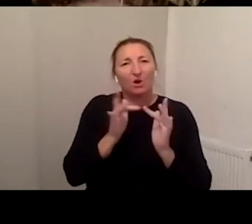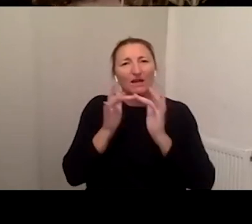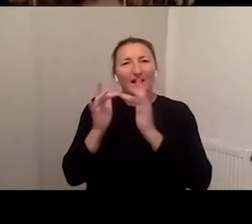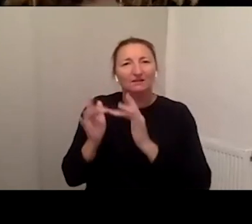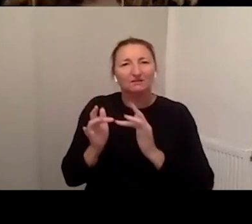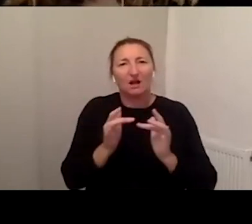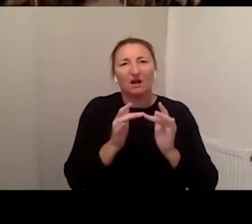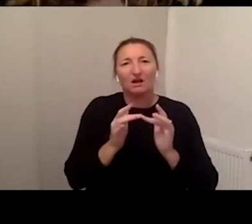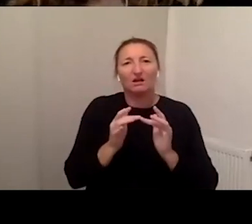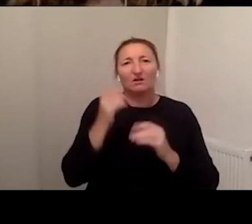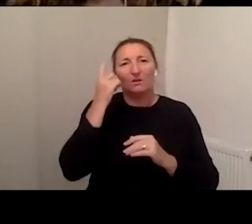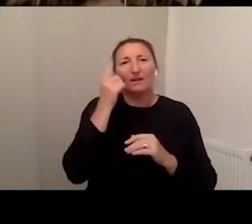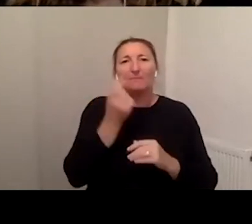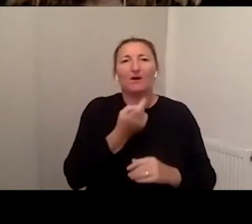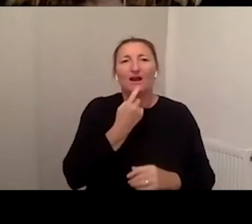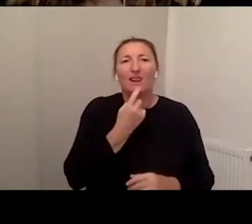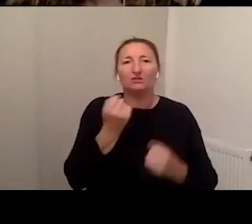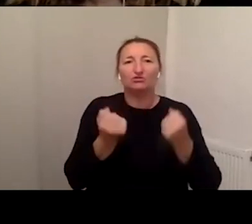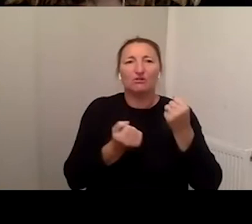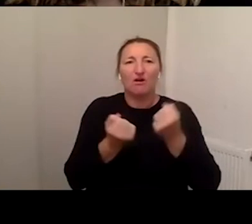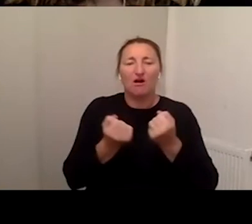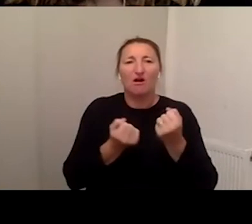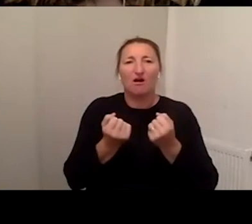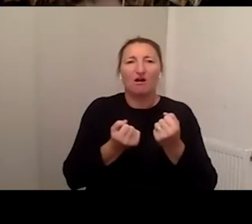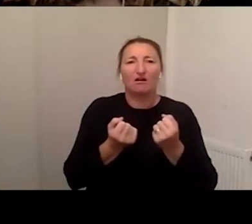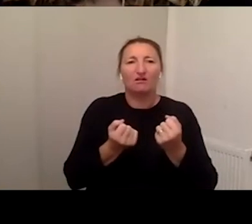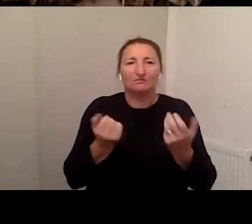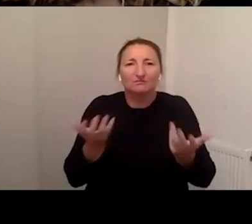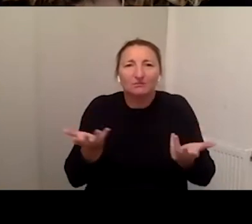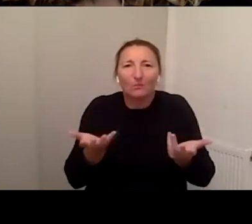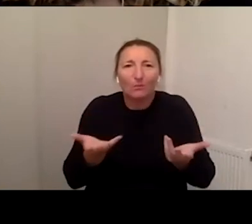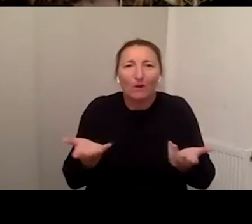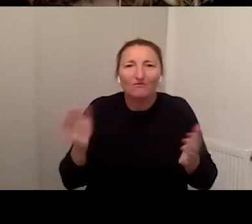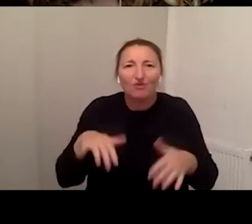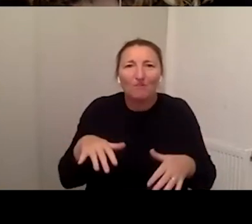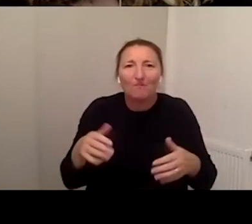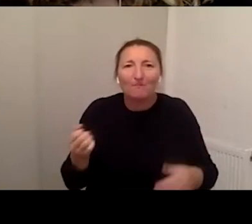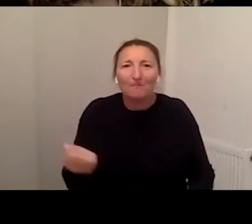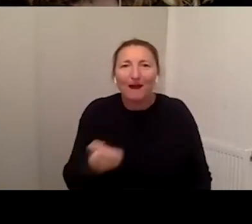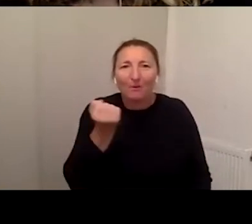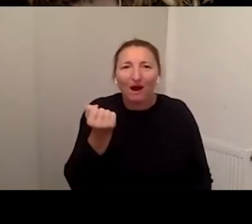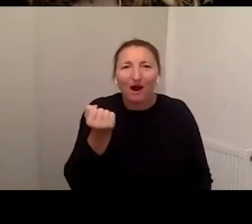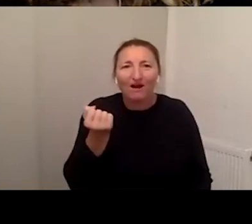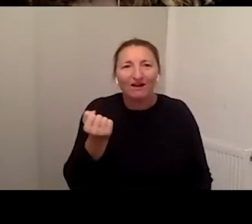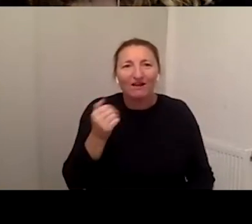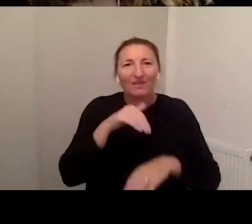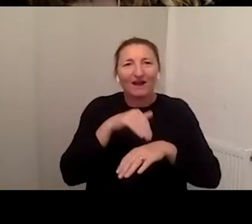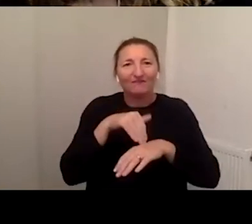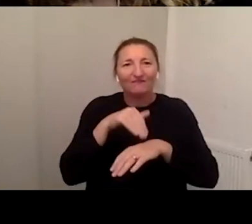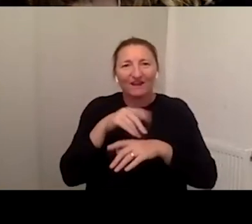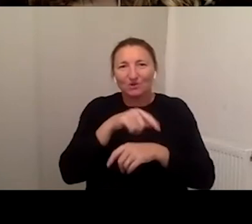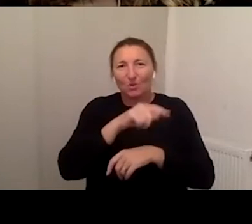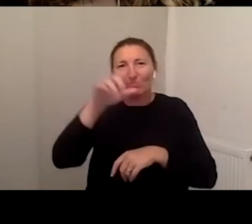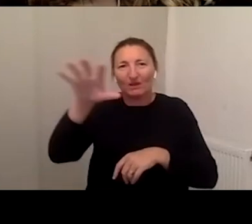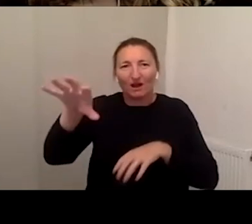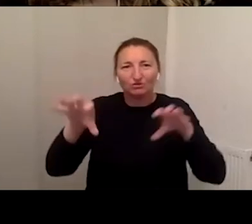to wheel on our electric cars, but guess what? Where that power be coming from? So this impacts not just the country, there's